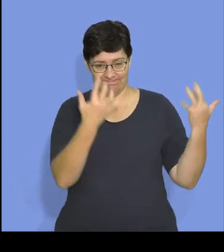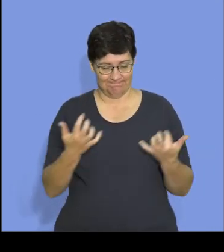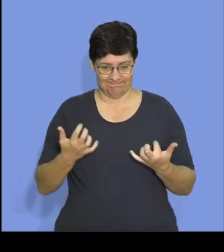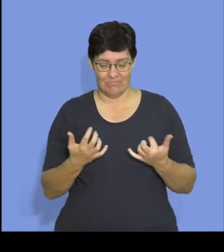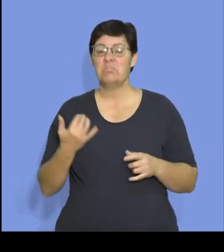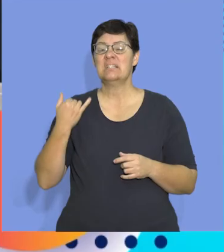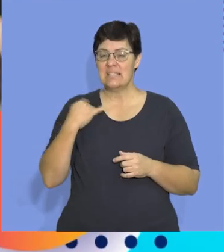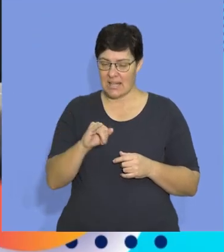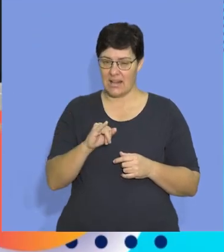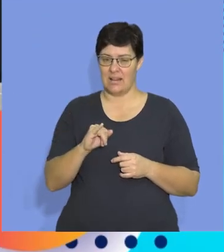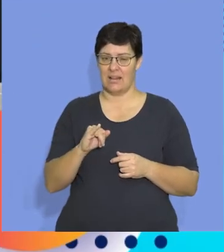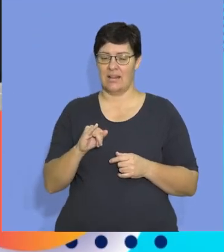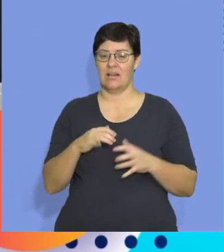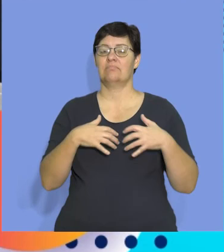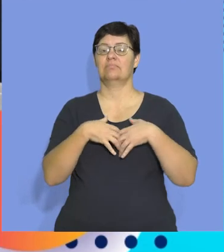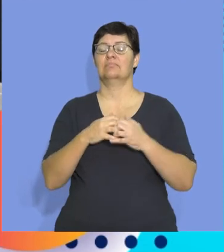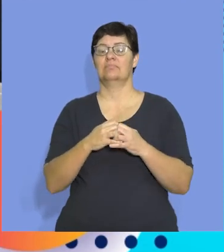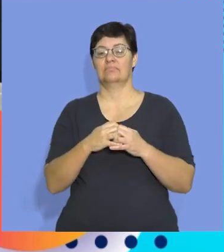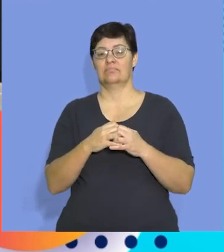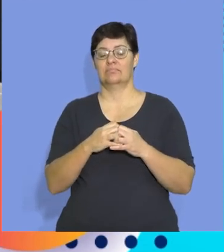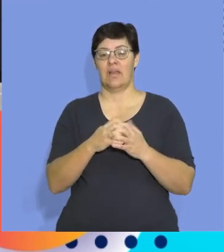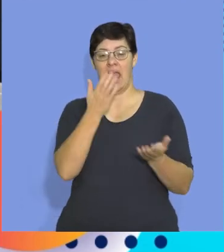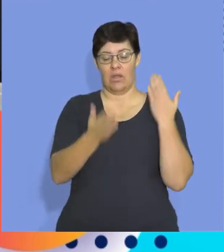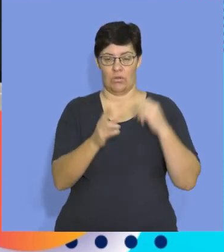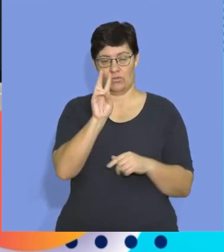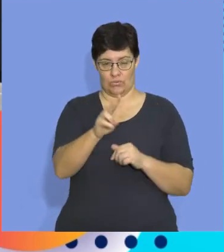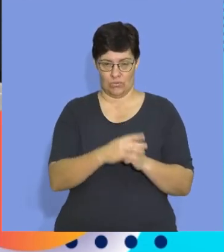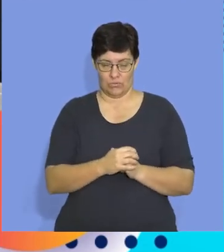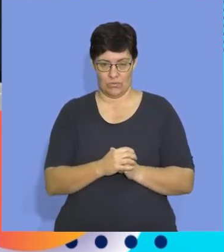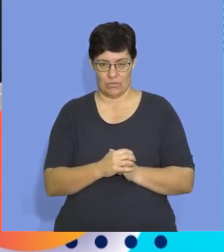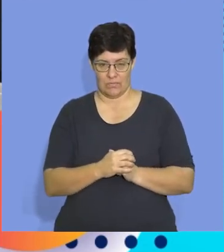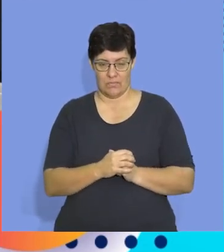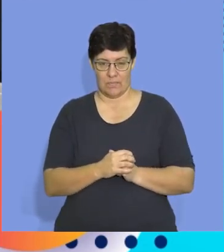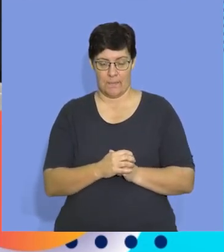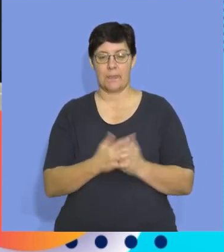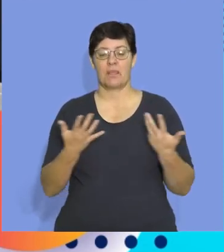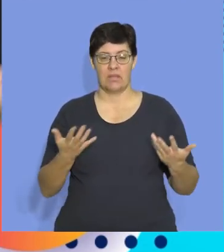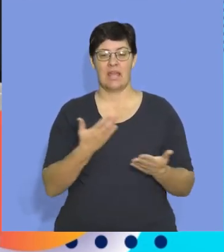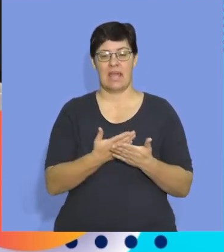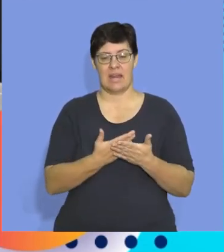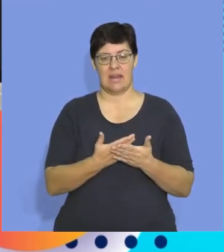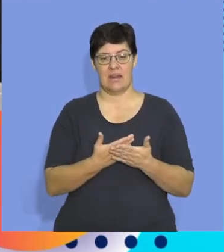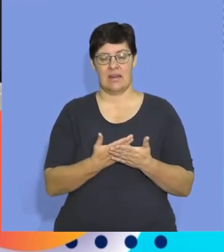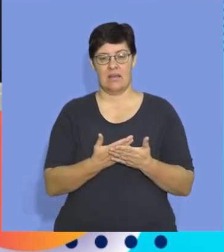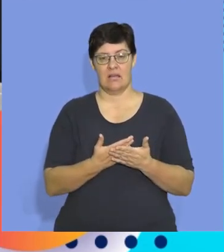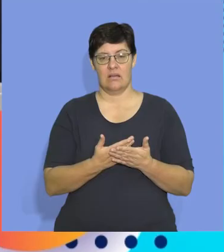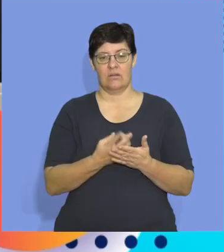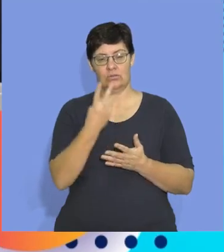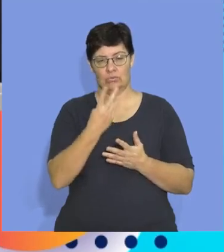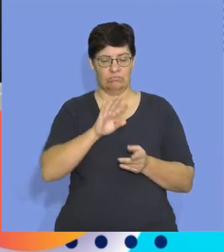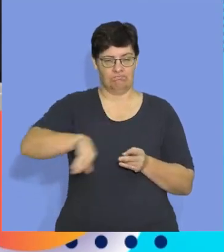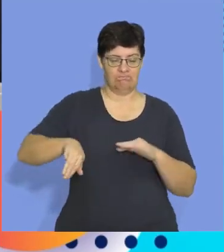still create 2 equations. And by doing that, I can get rid of 2 of my